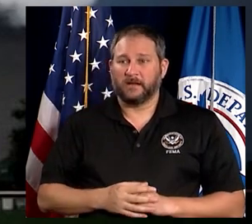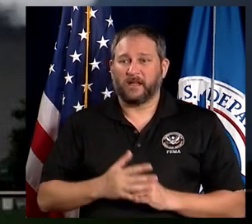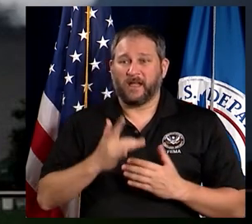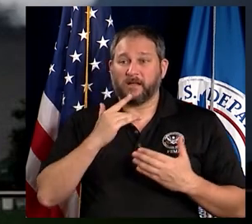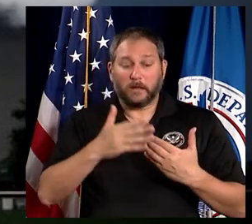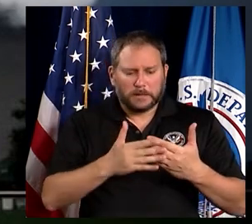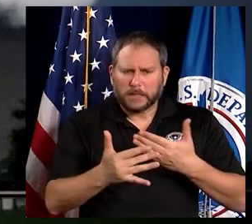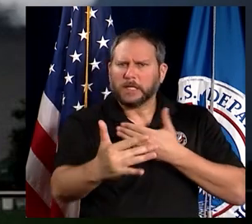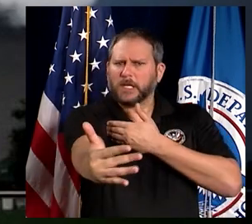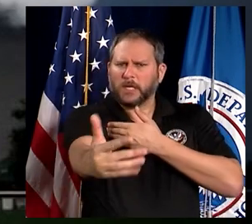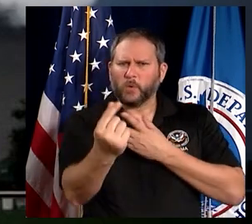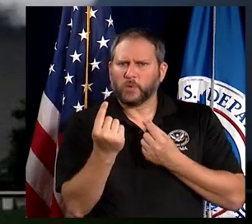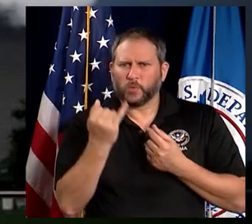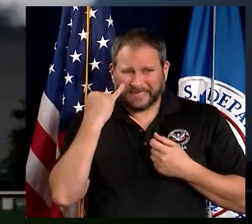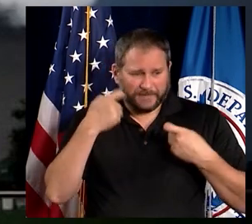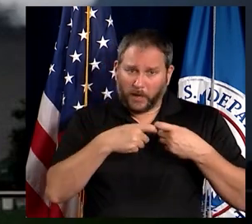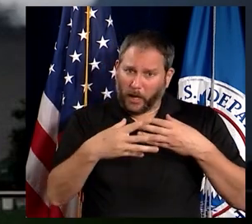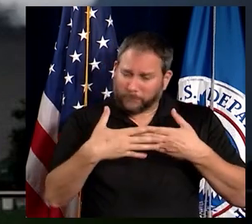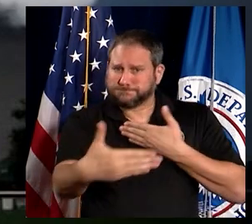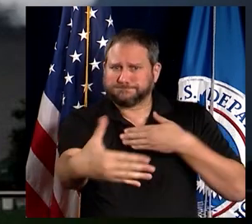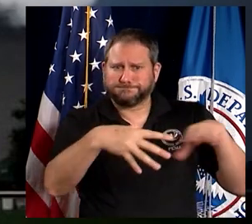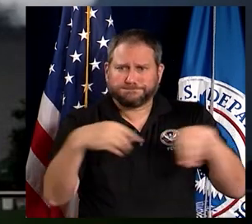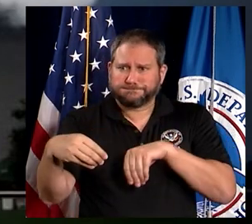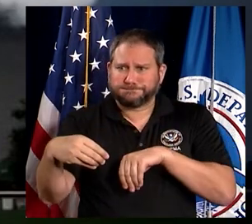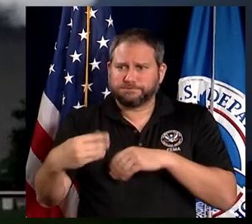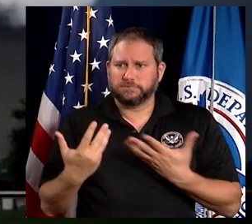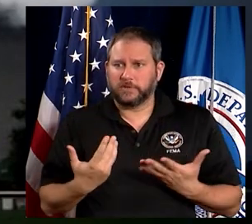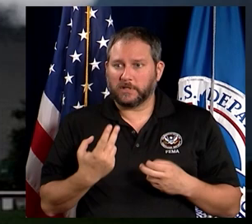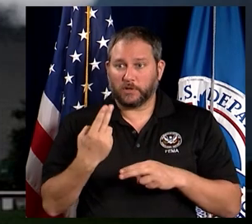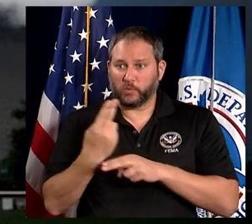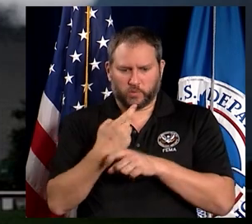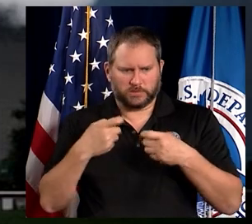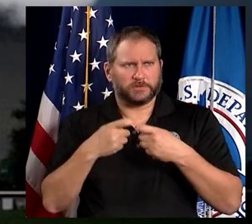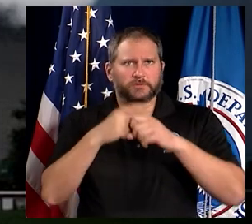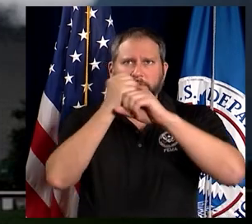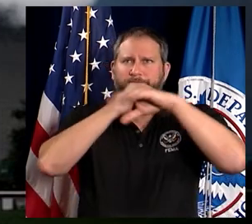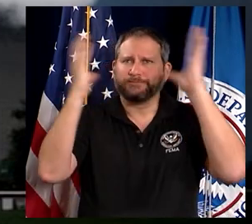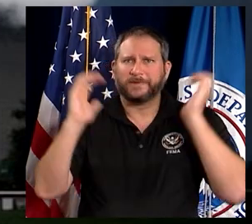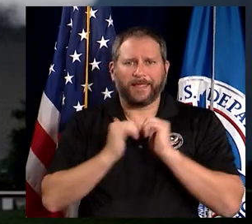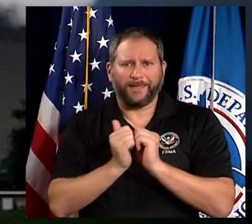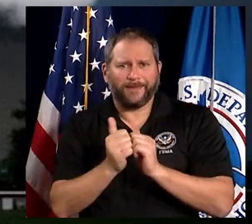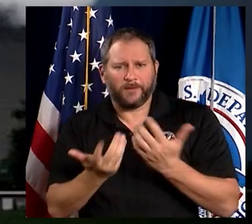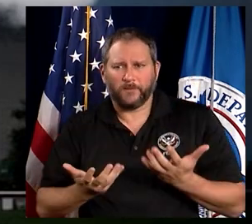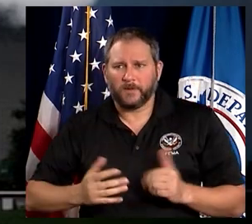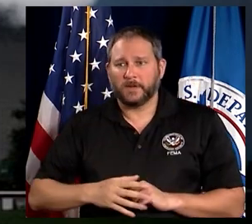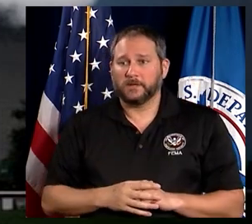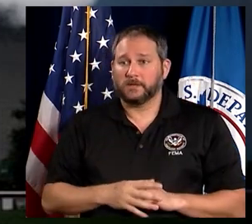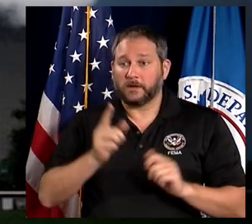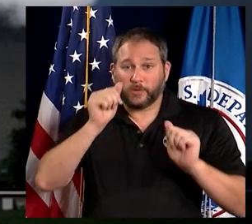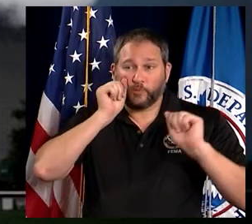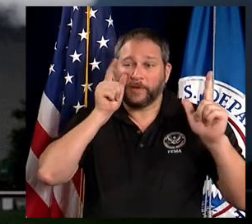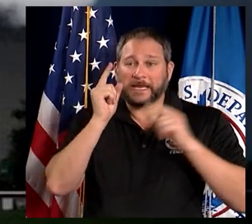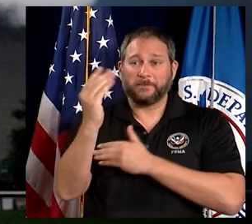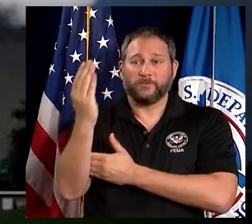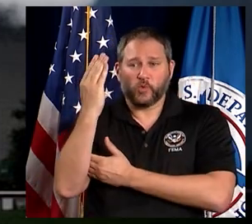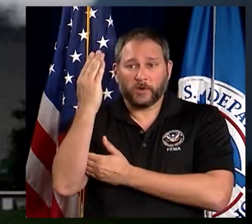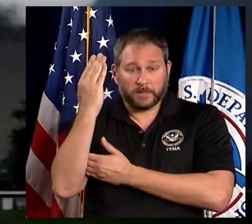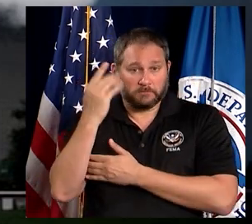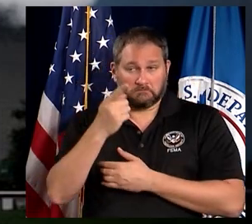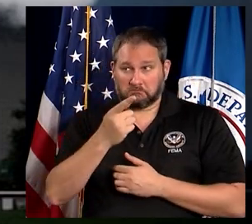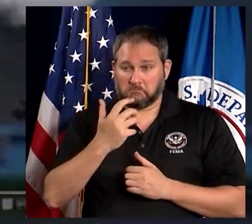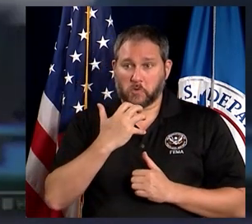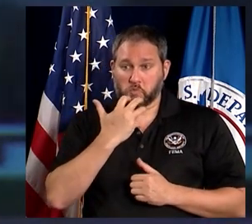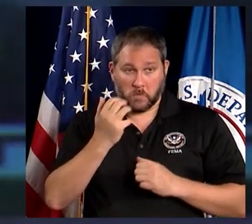Think about how you use electricity. If you wake up in the morning, are you warm enough, or does your heater have an electric